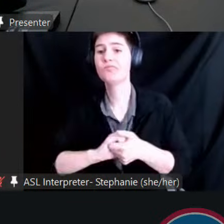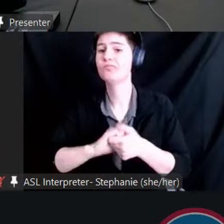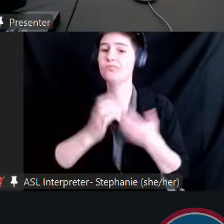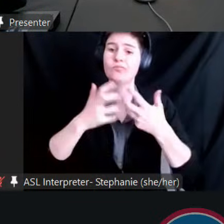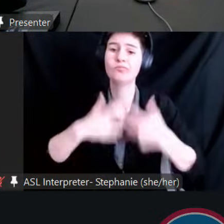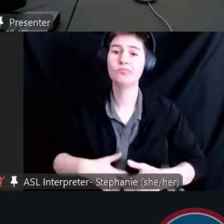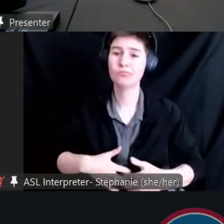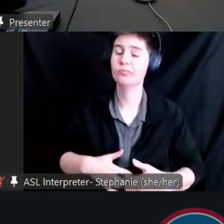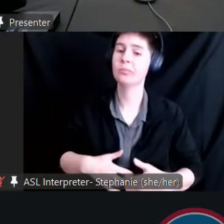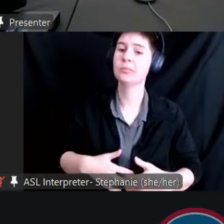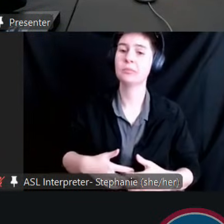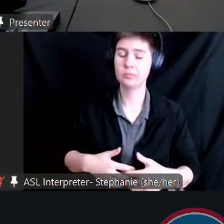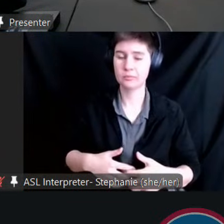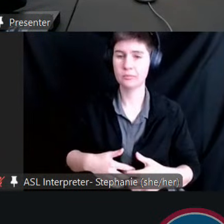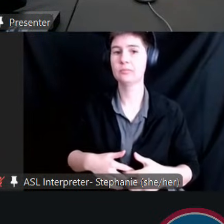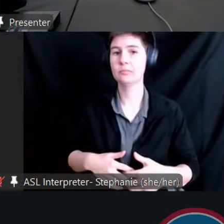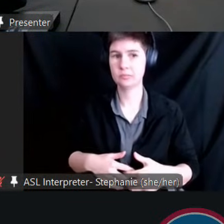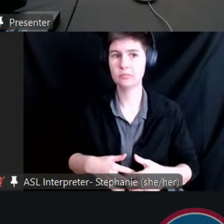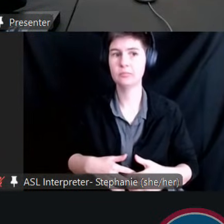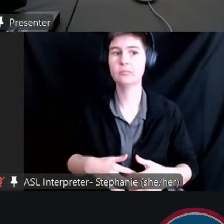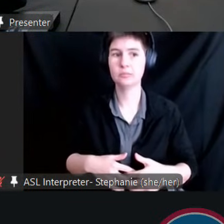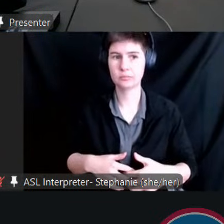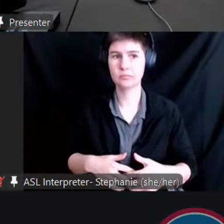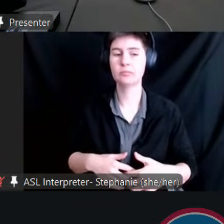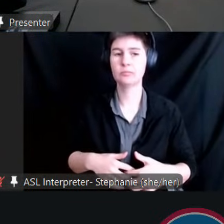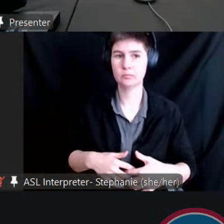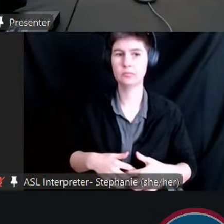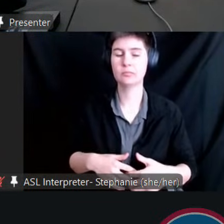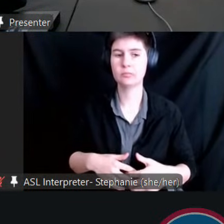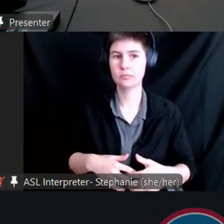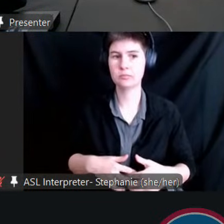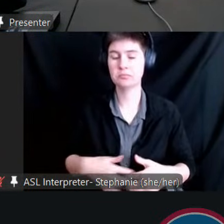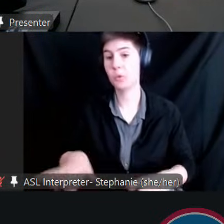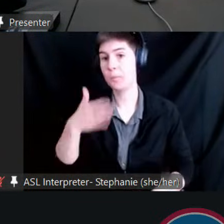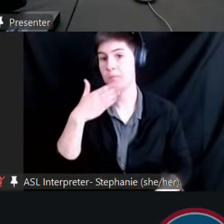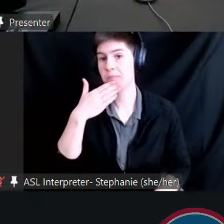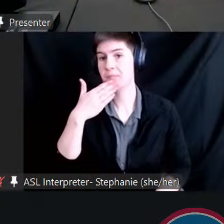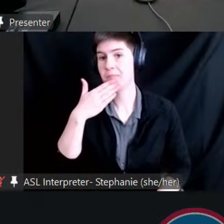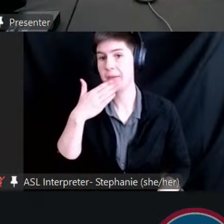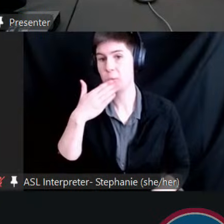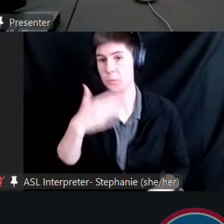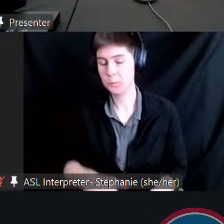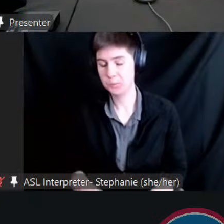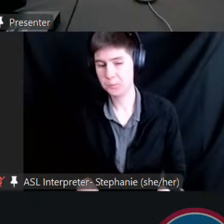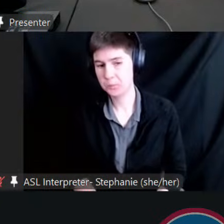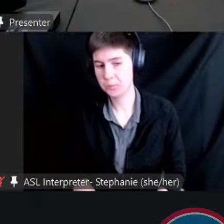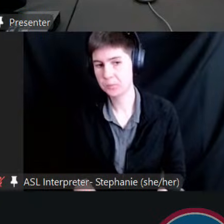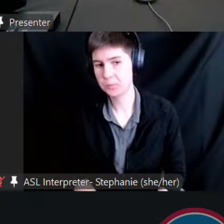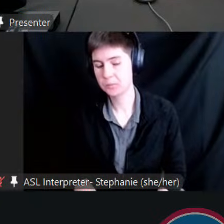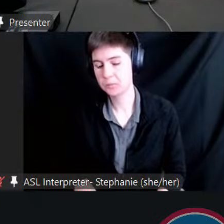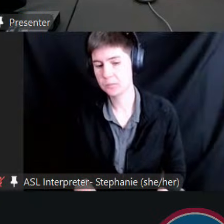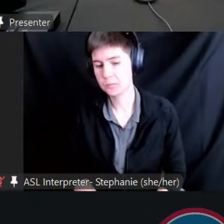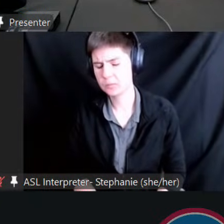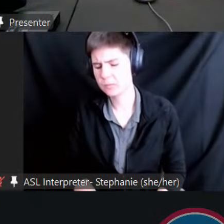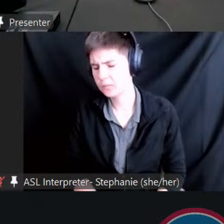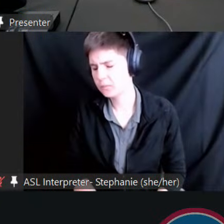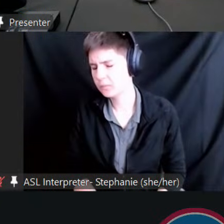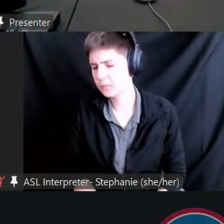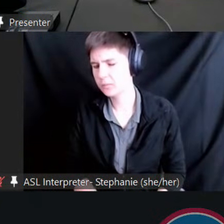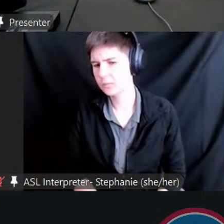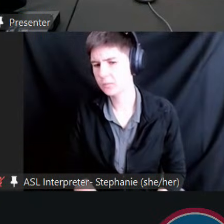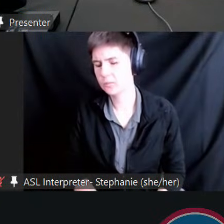safety, at the harm of transit efficiency. So thank you. I just have one, I'll make it easy. All